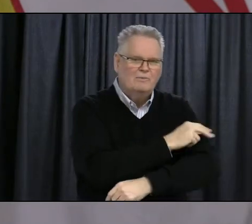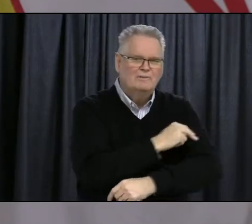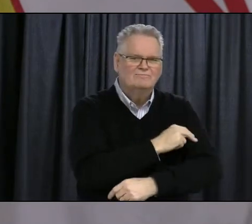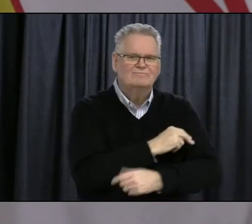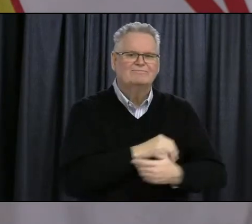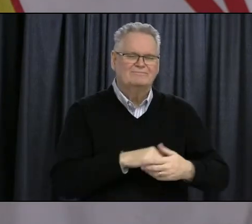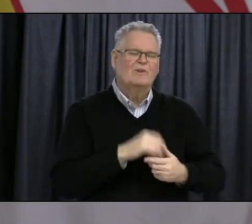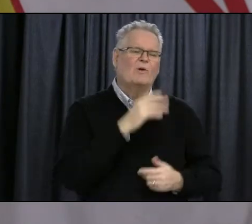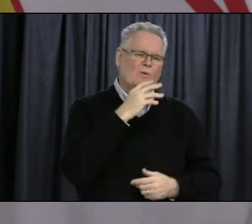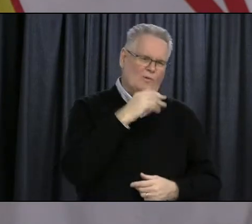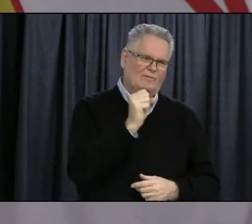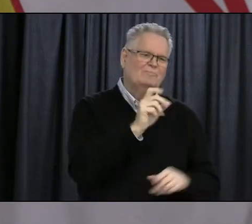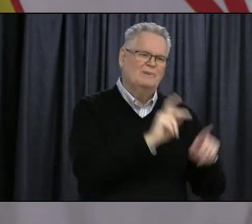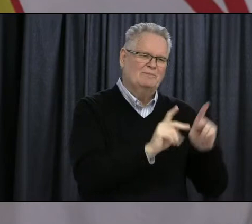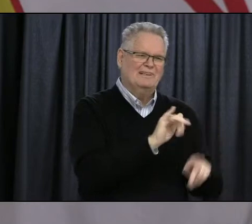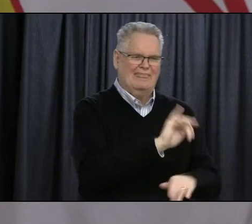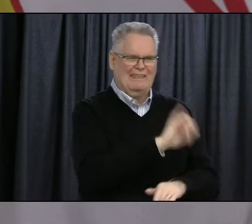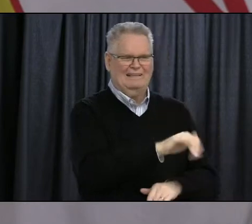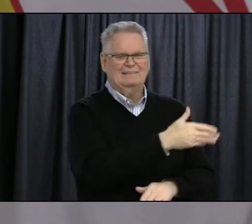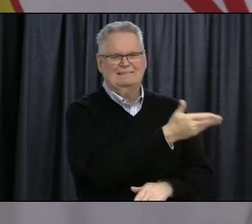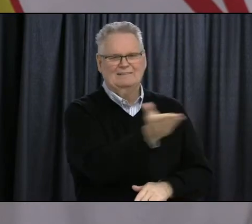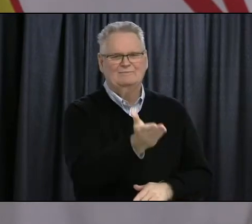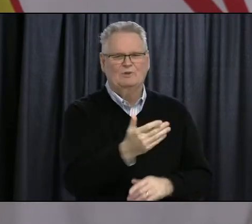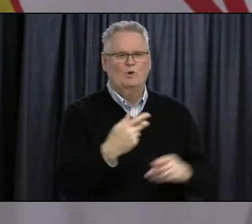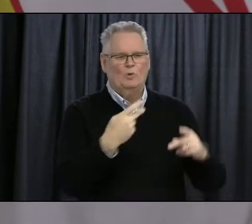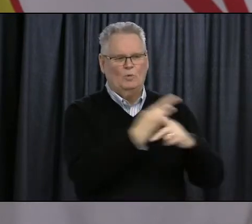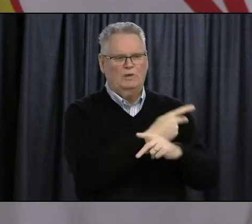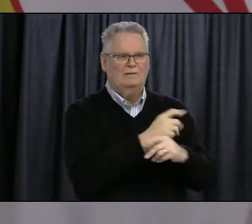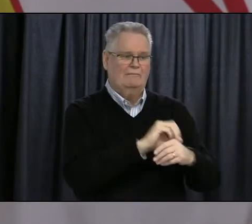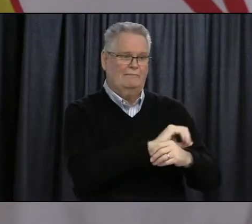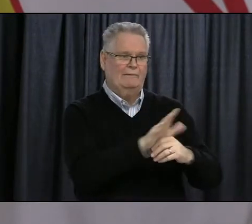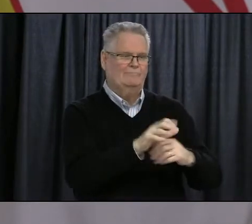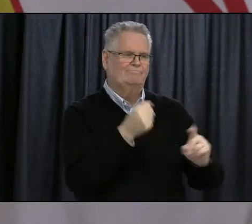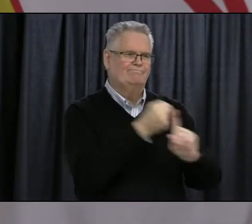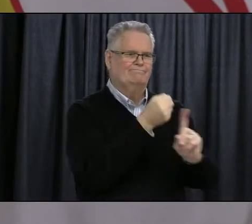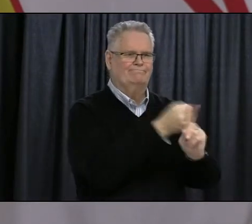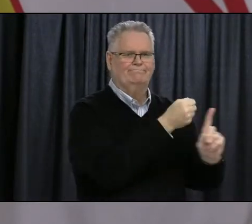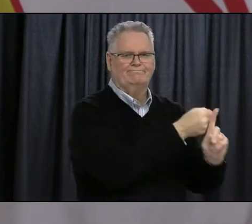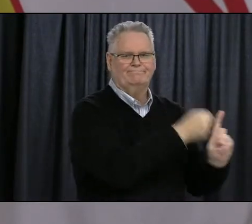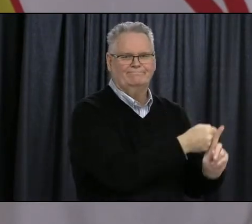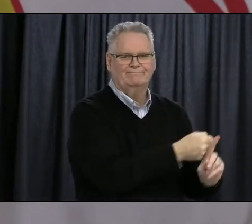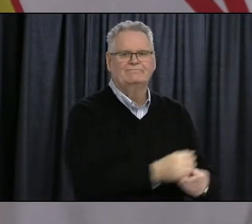greater risk of complications due to COVID and must remain a priority.